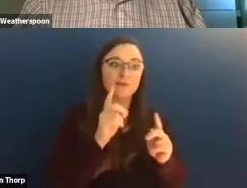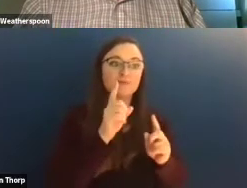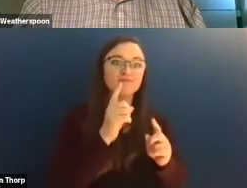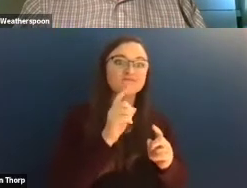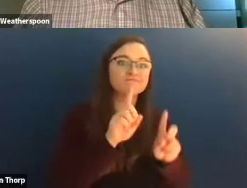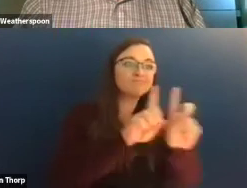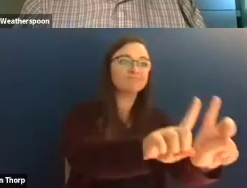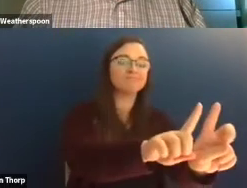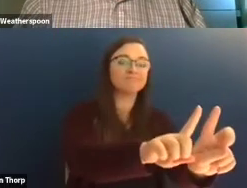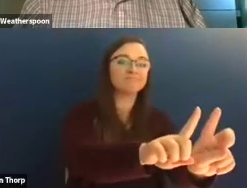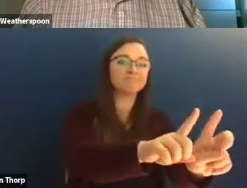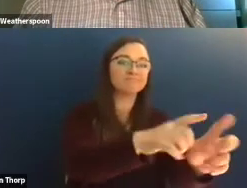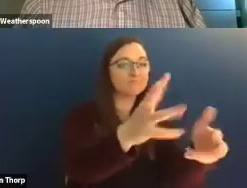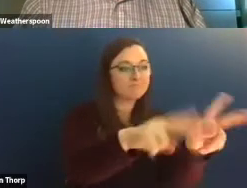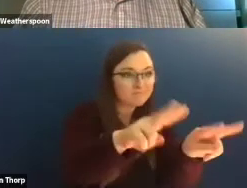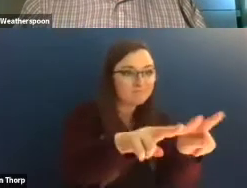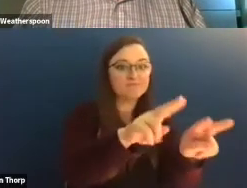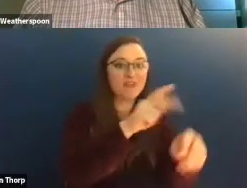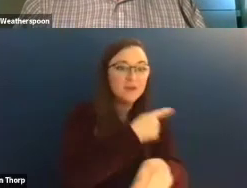discuss the patients.